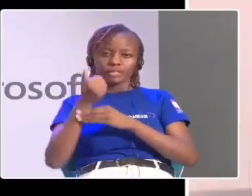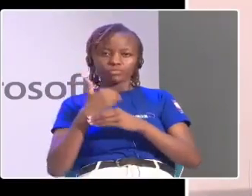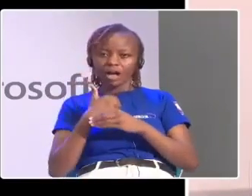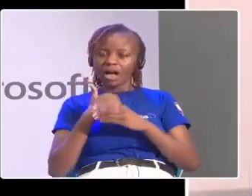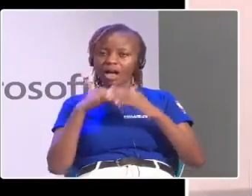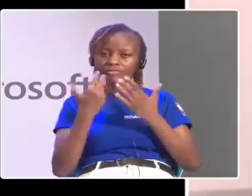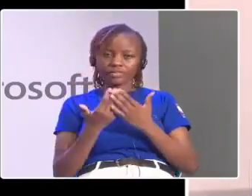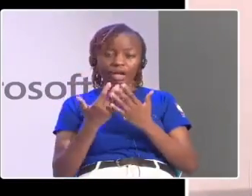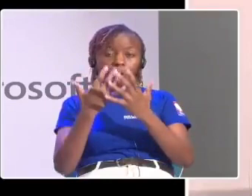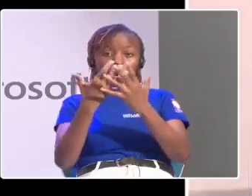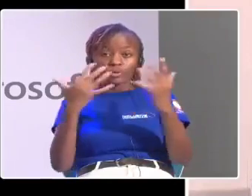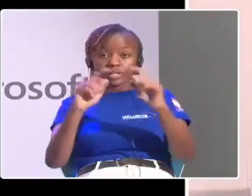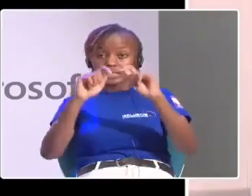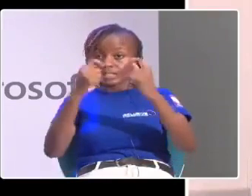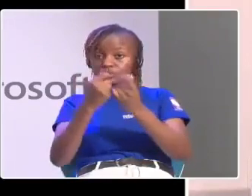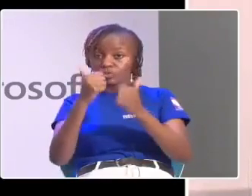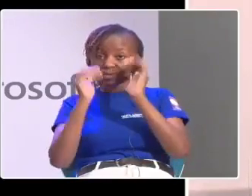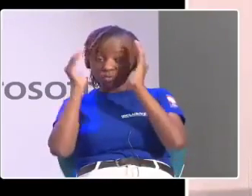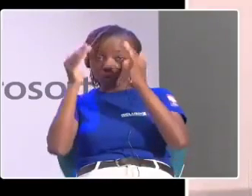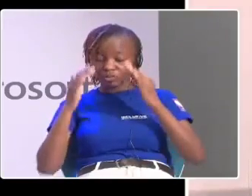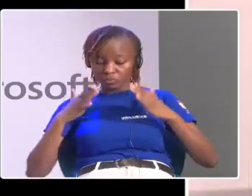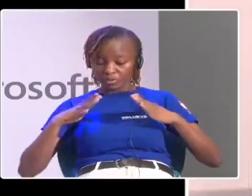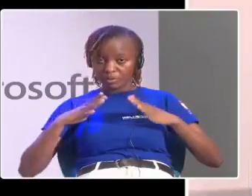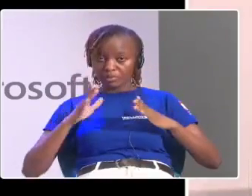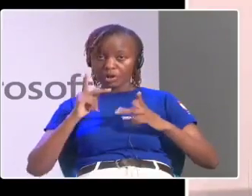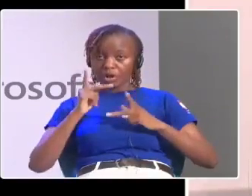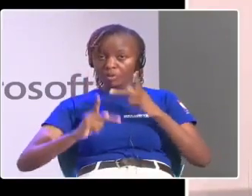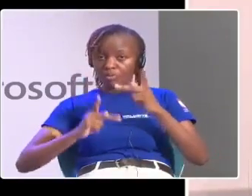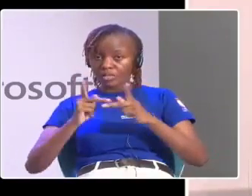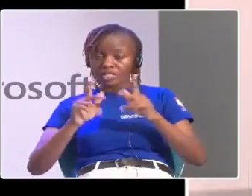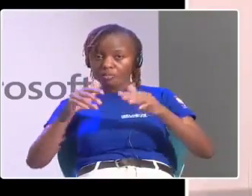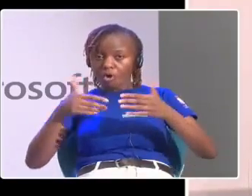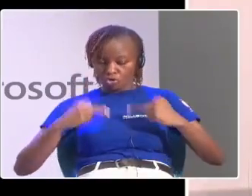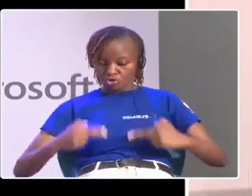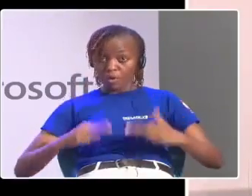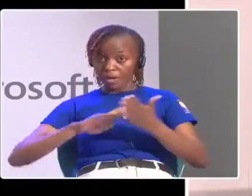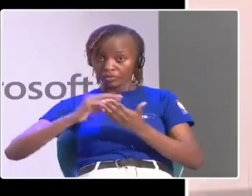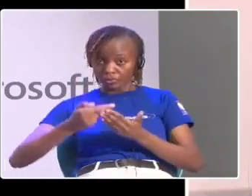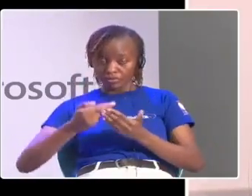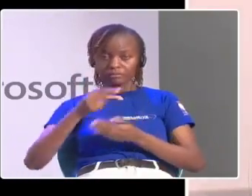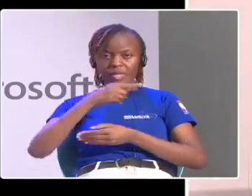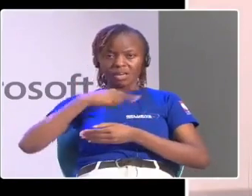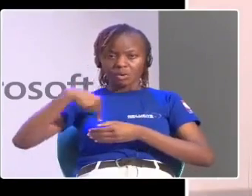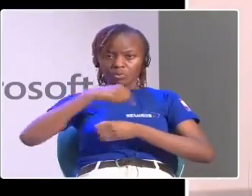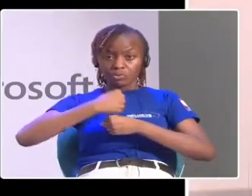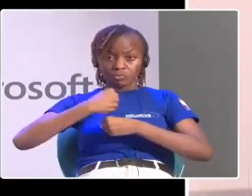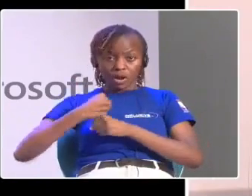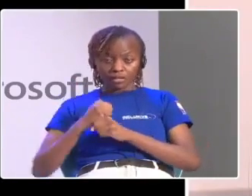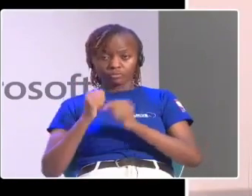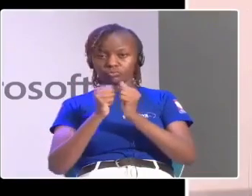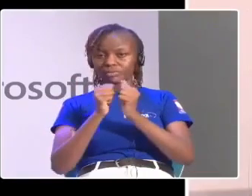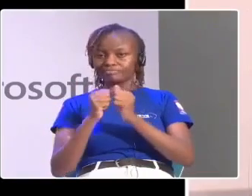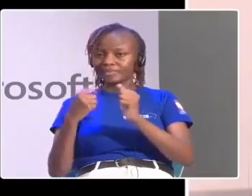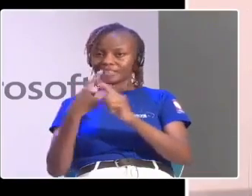and the teams that deal with people processes as well, our human resources and things like that. So we work very closely with